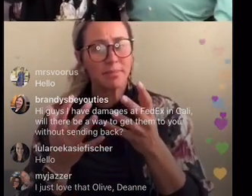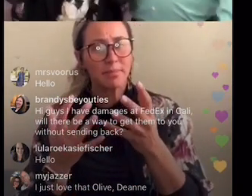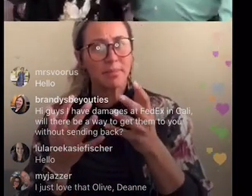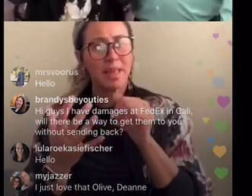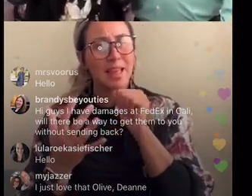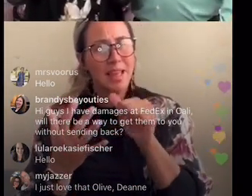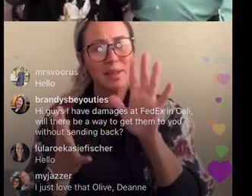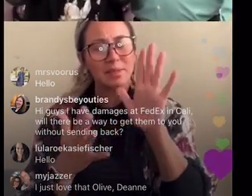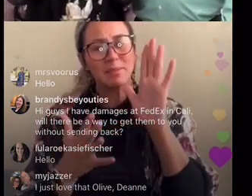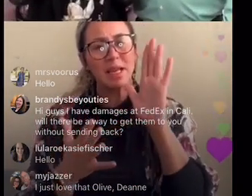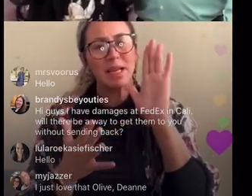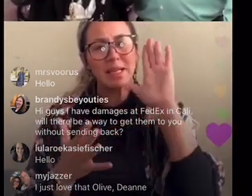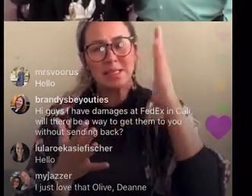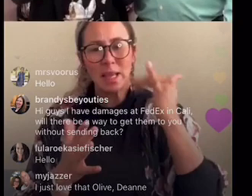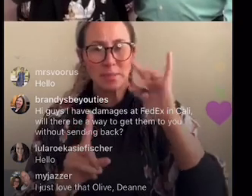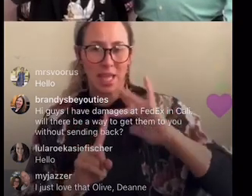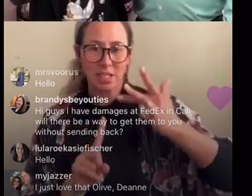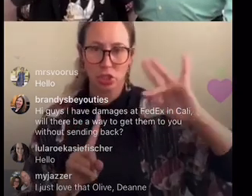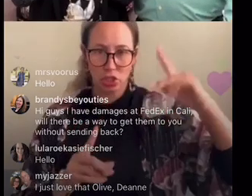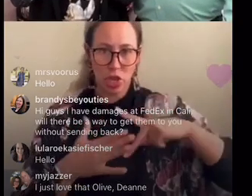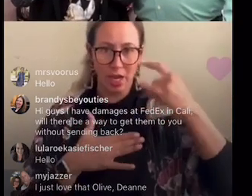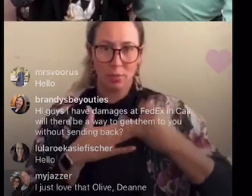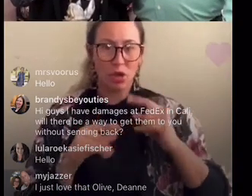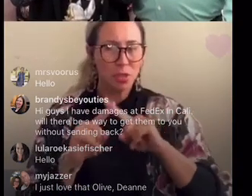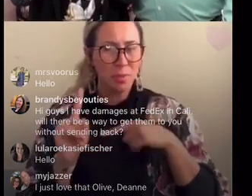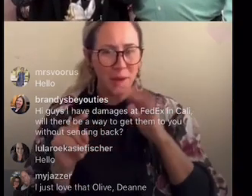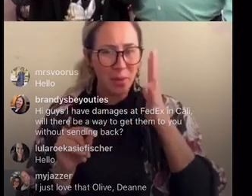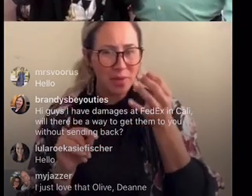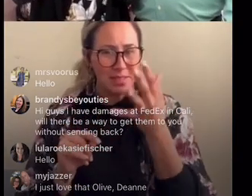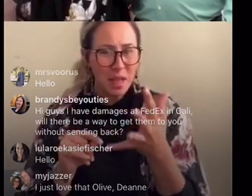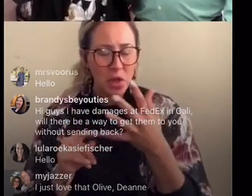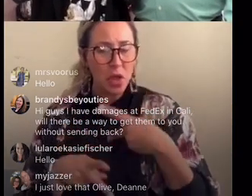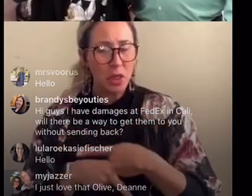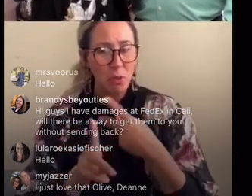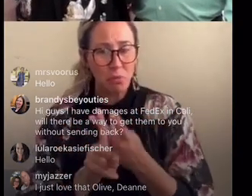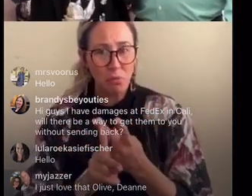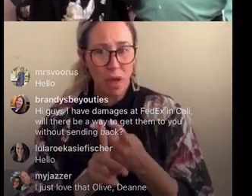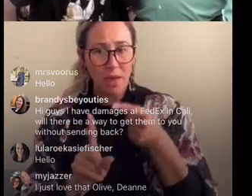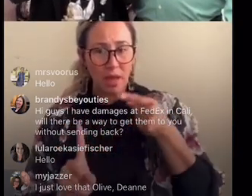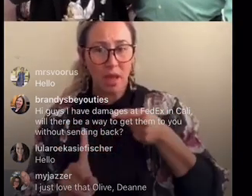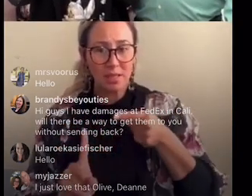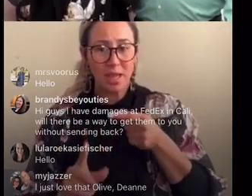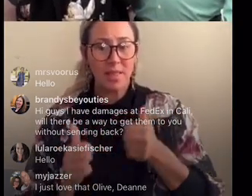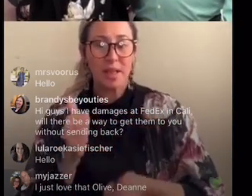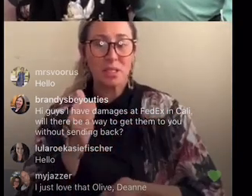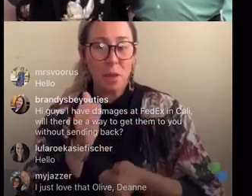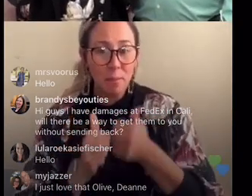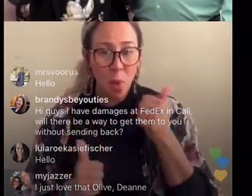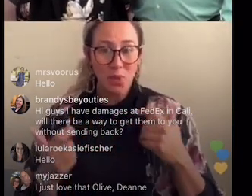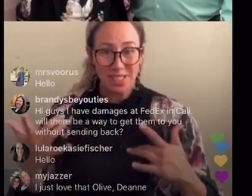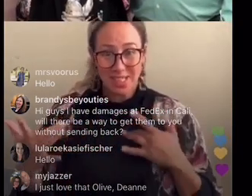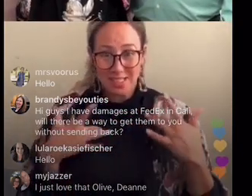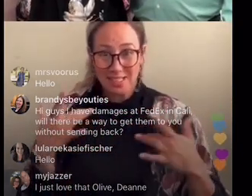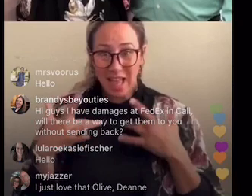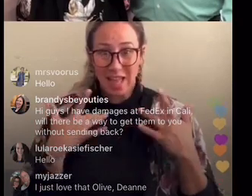it is the shiny product, but I will tell you the product that is most exciting is the one that you